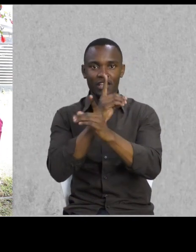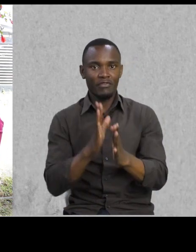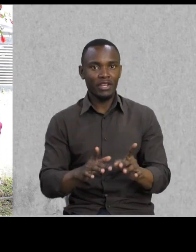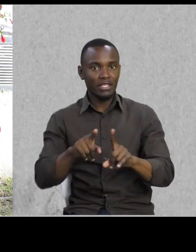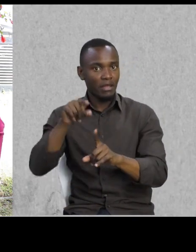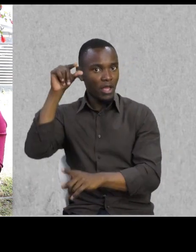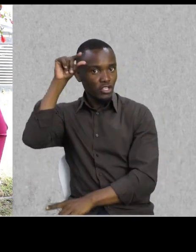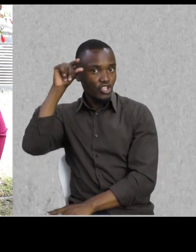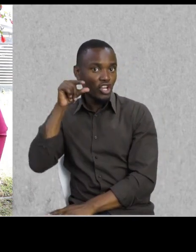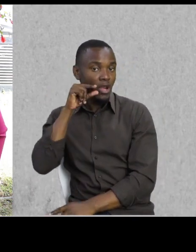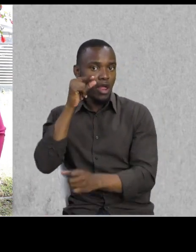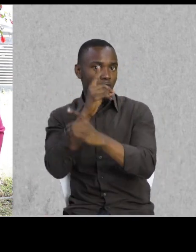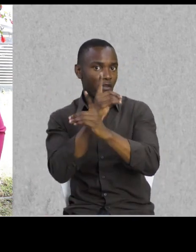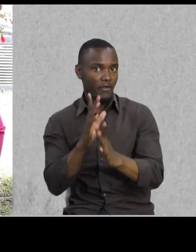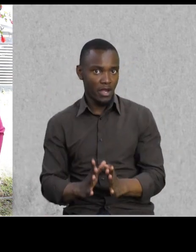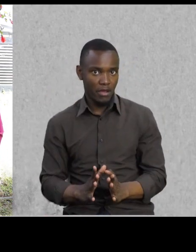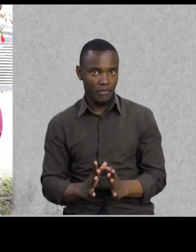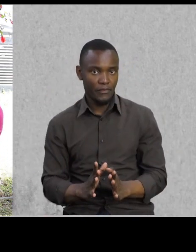defender.